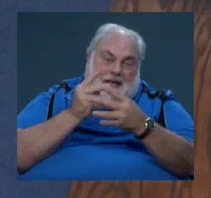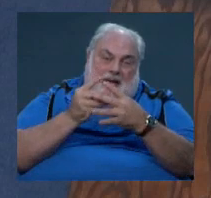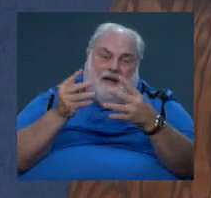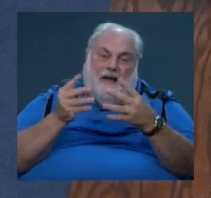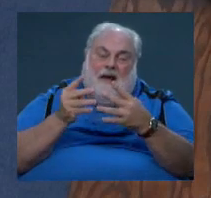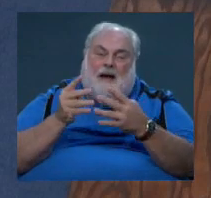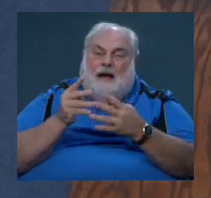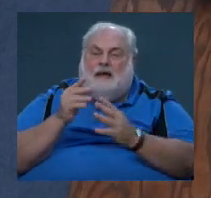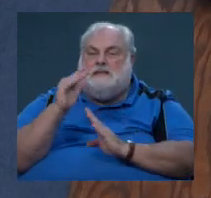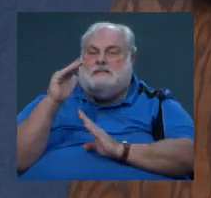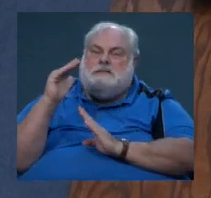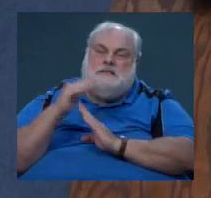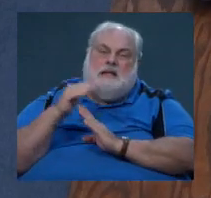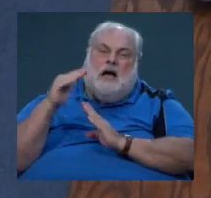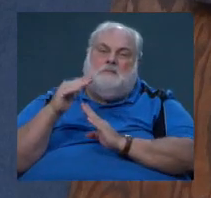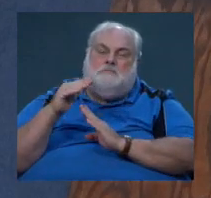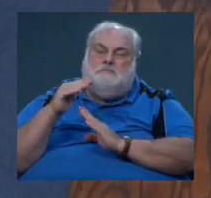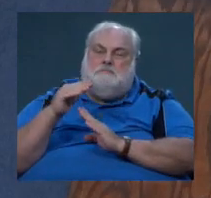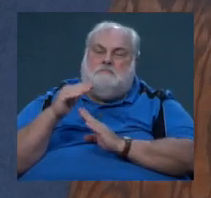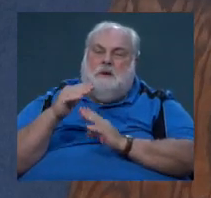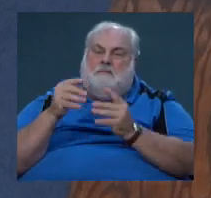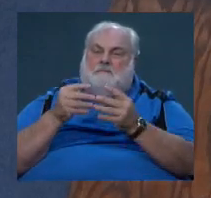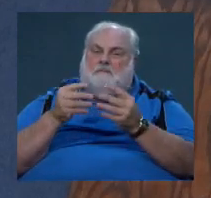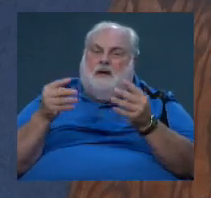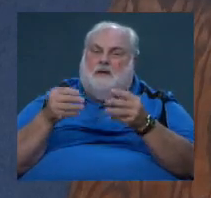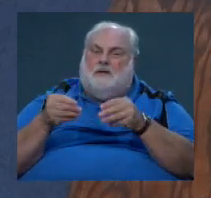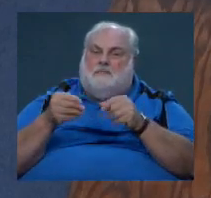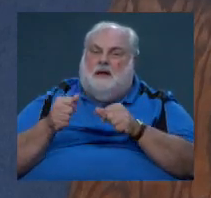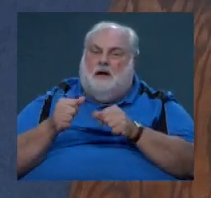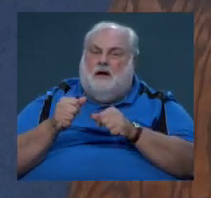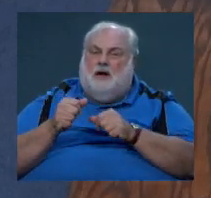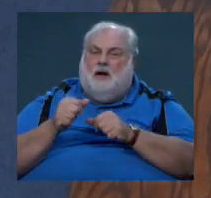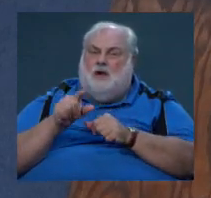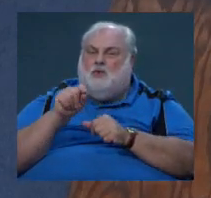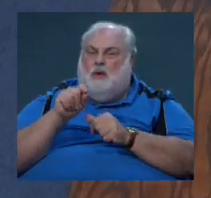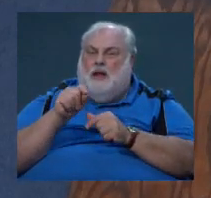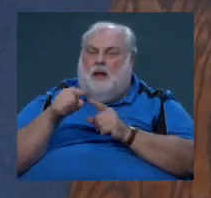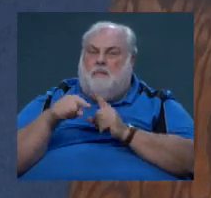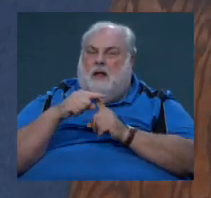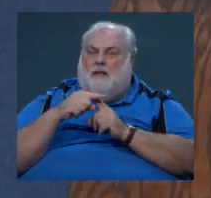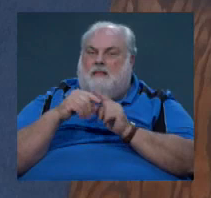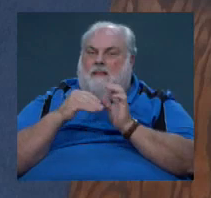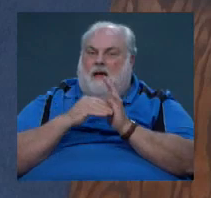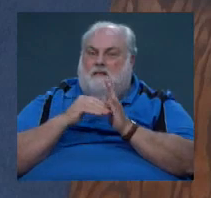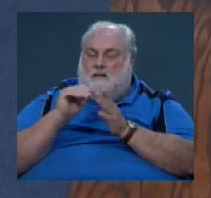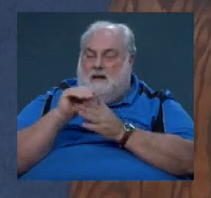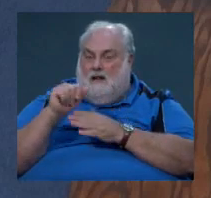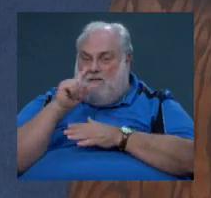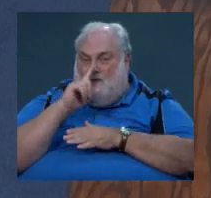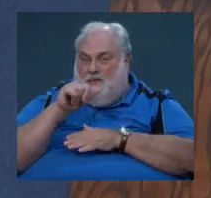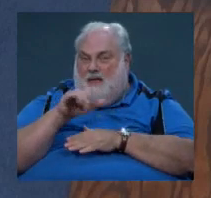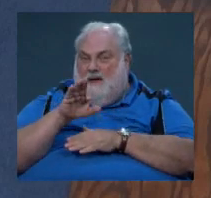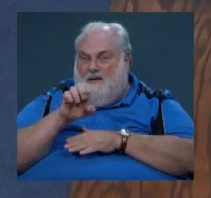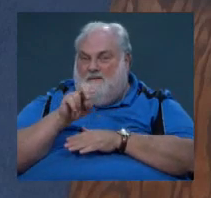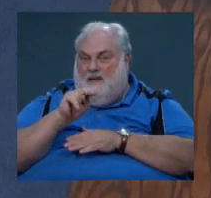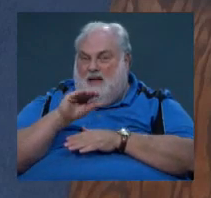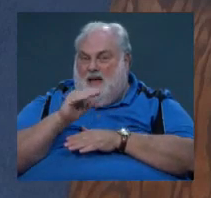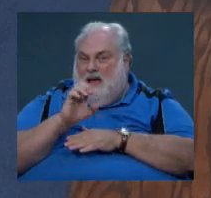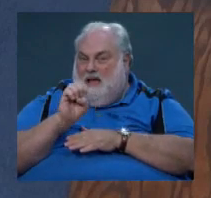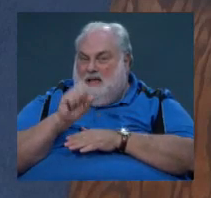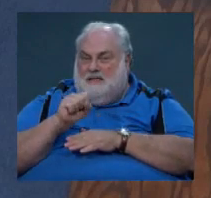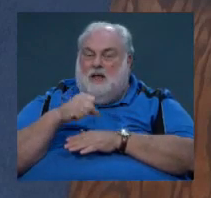a top of the line fence. We spent over $20-some thousand for this fence. That means we